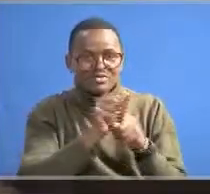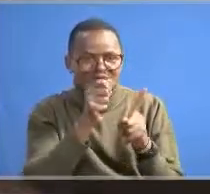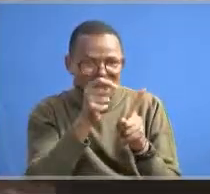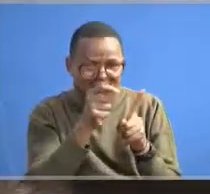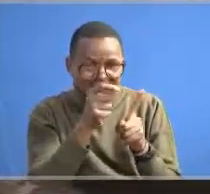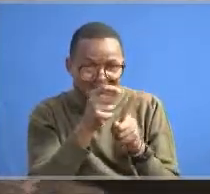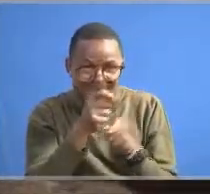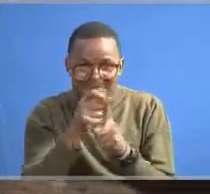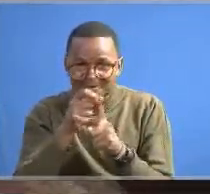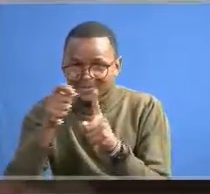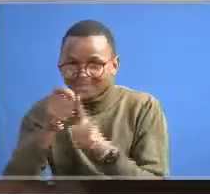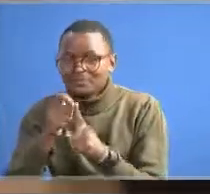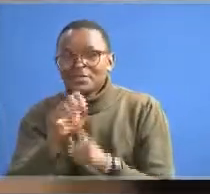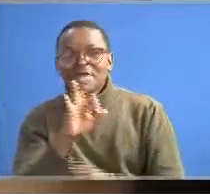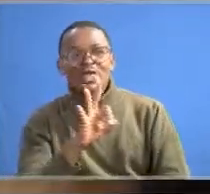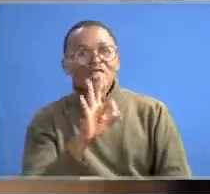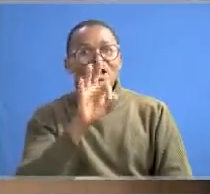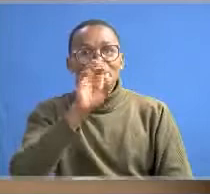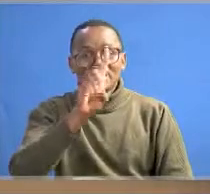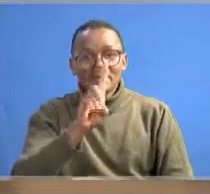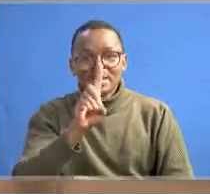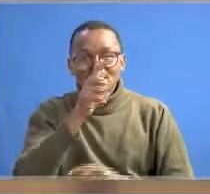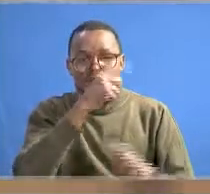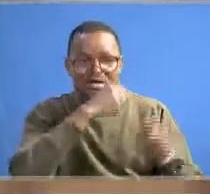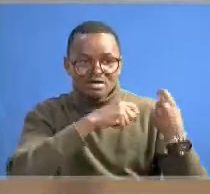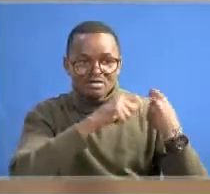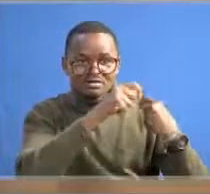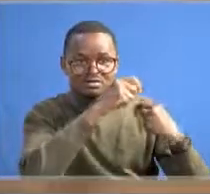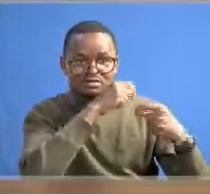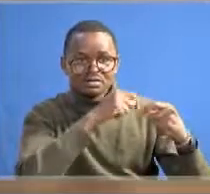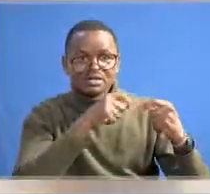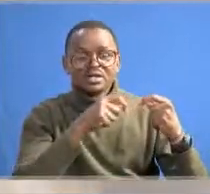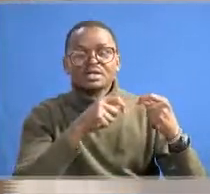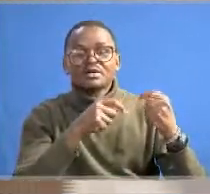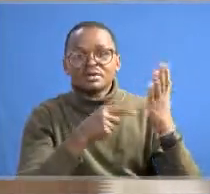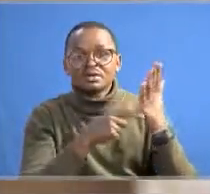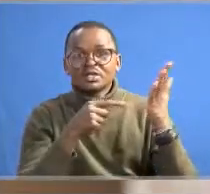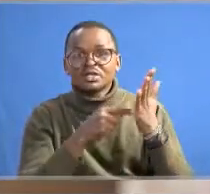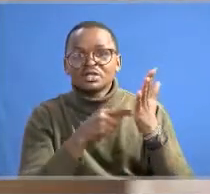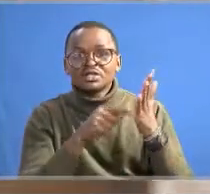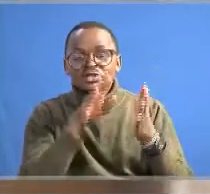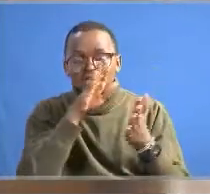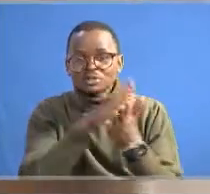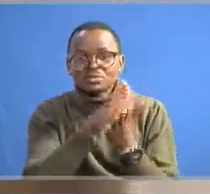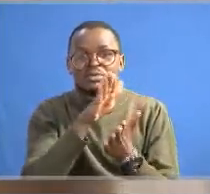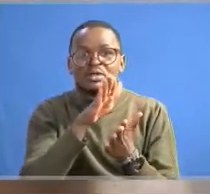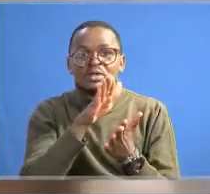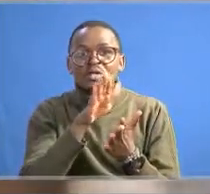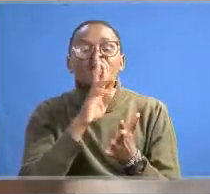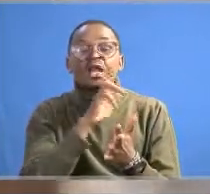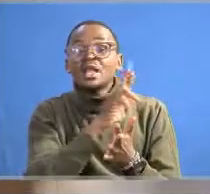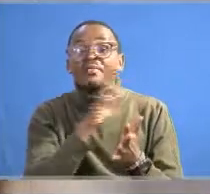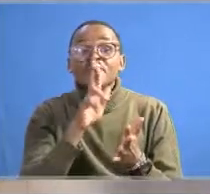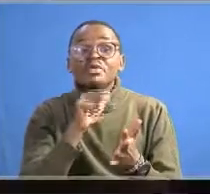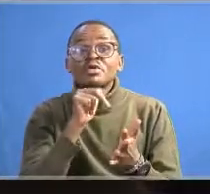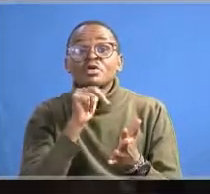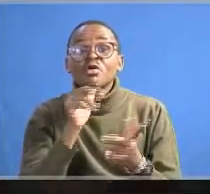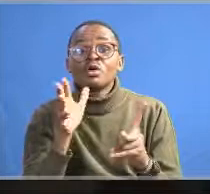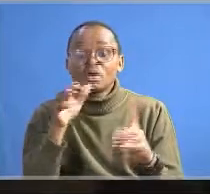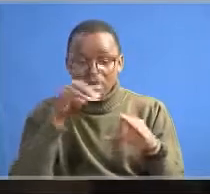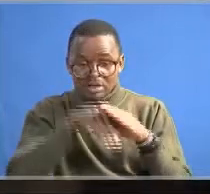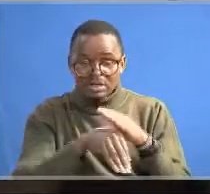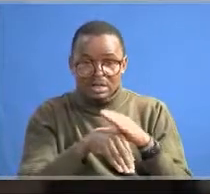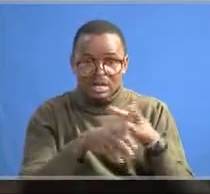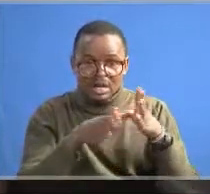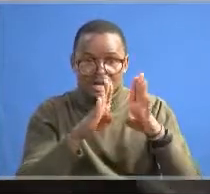jiggers. Compared to 3D printing, traditional manufacturing technique is more costly, risky and not easily accessible, does